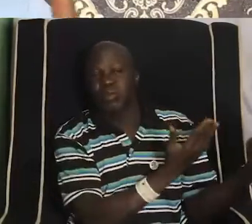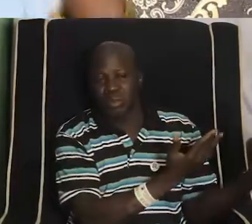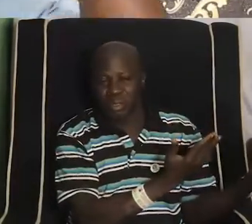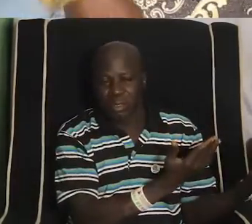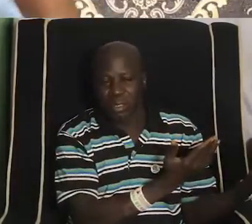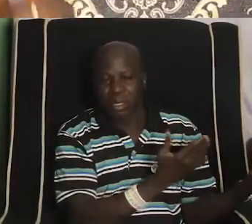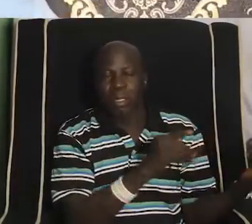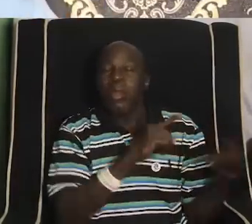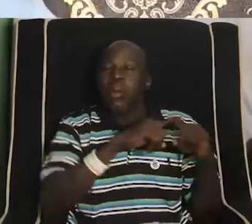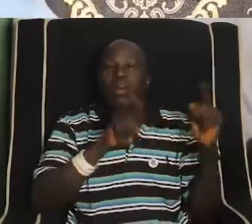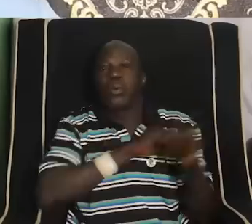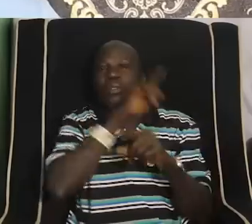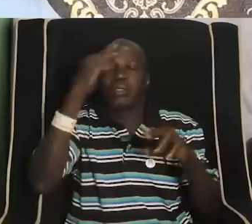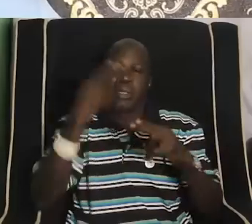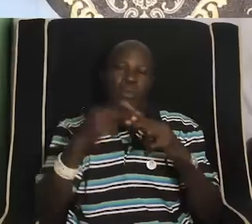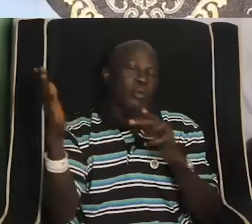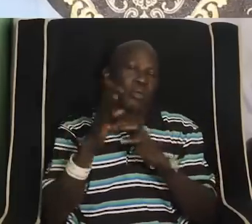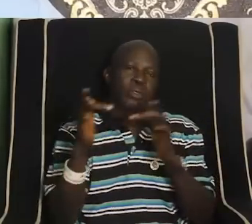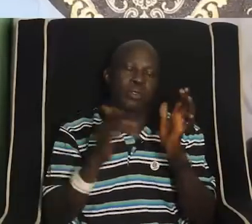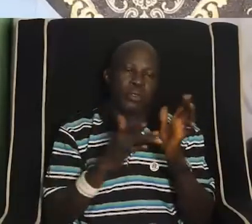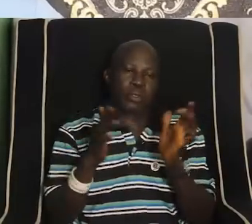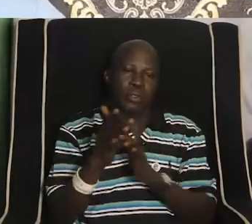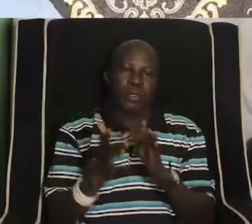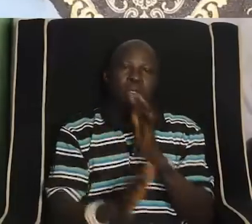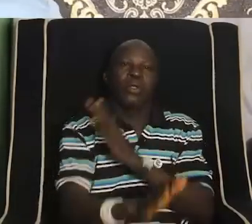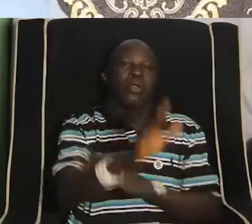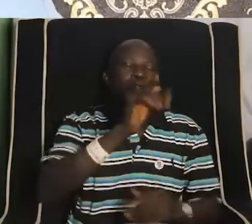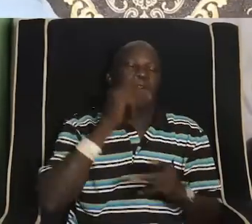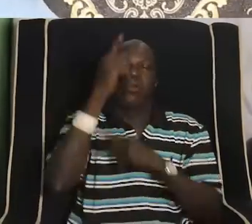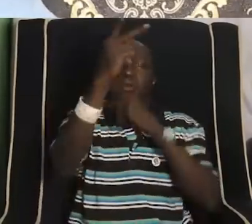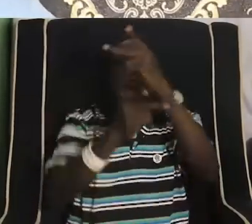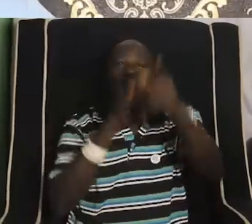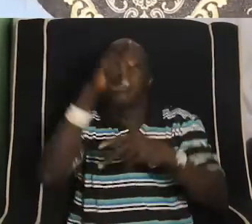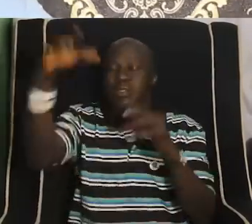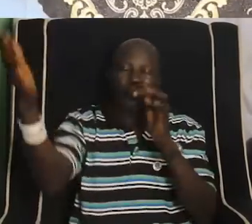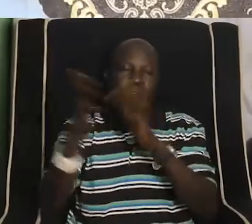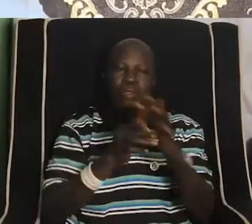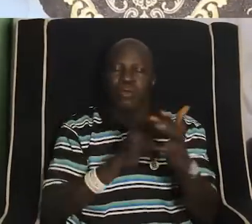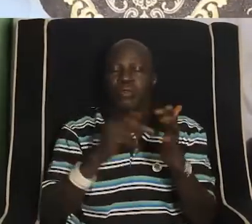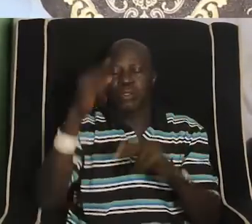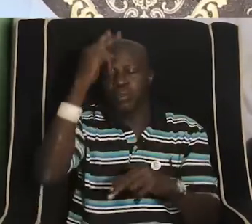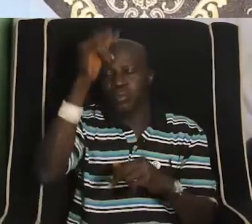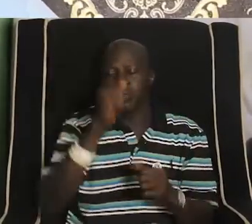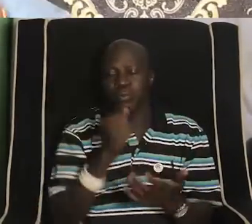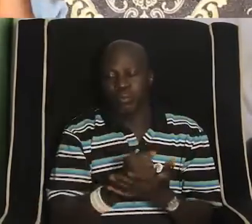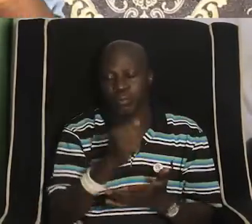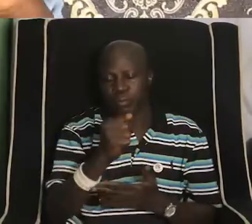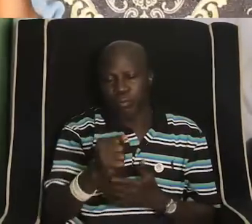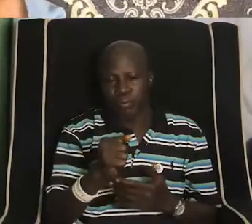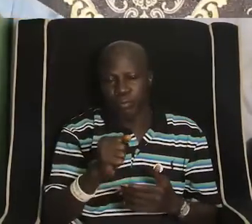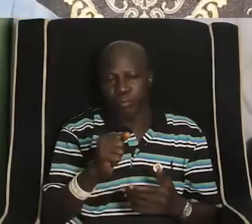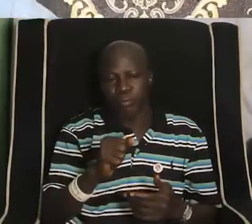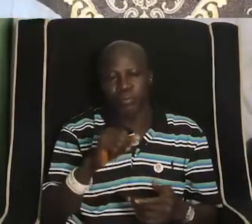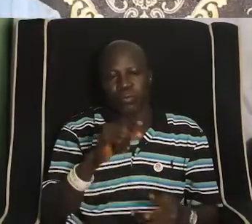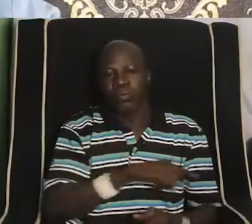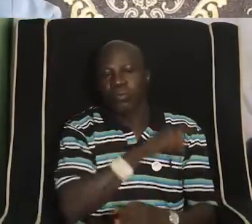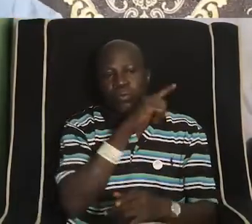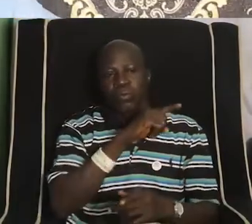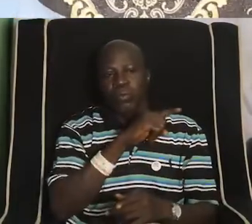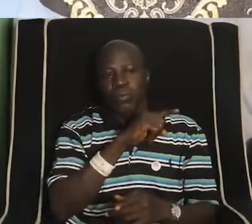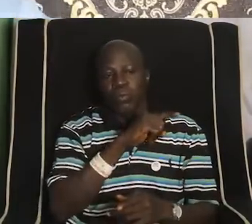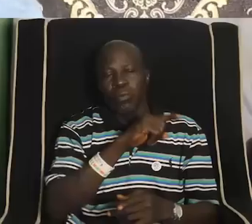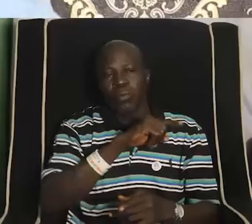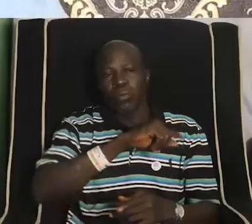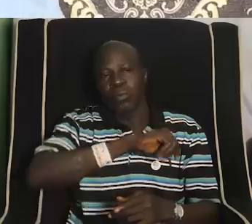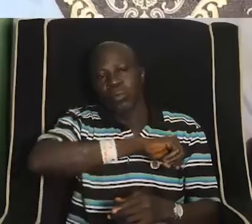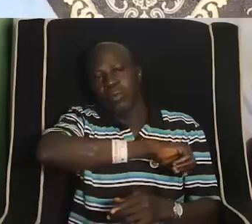Amo ni oruko Jesu. But in the name of Jesus. Olorun ma de ba olalejo. Amen. God will visit you. Ojo ti igbalejo Olorun ba